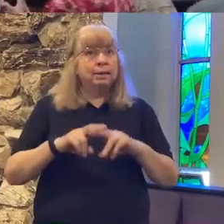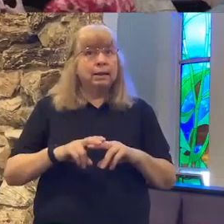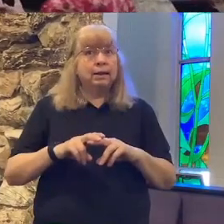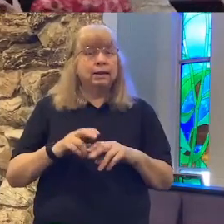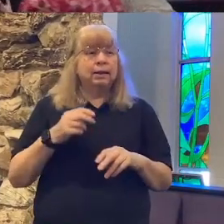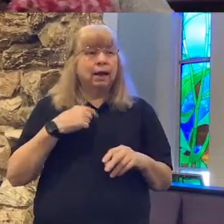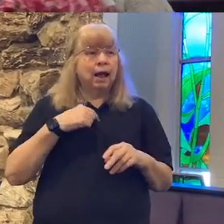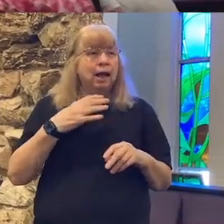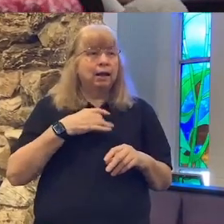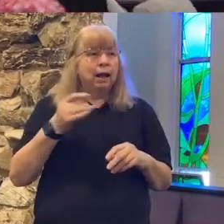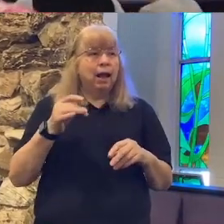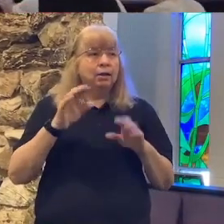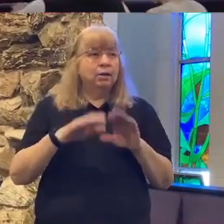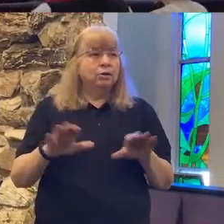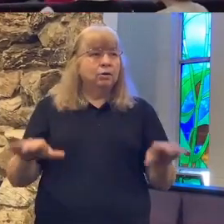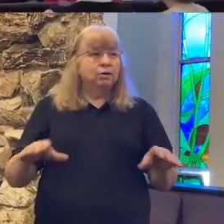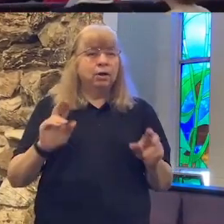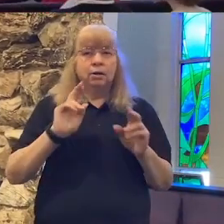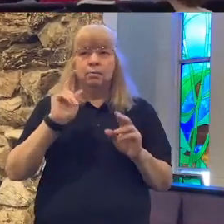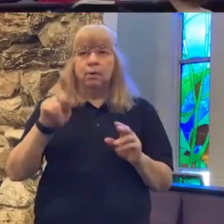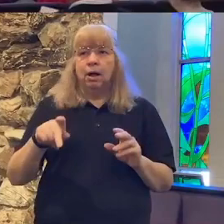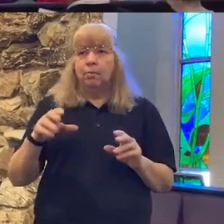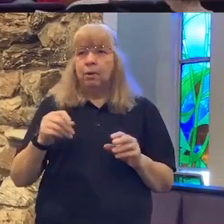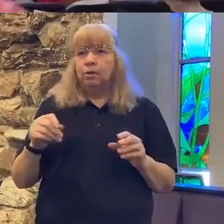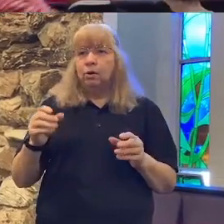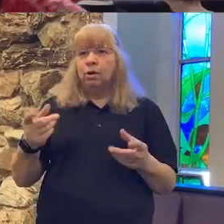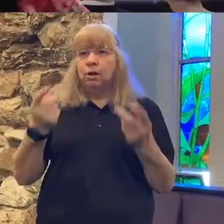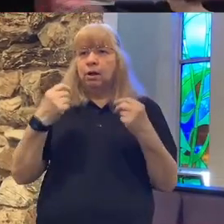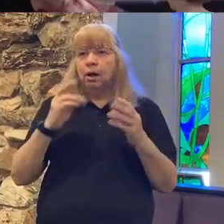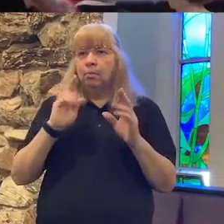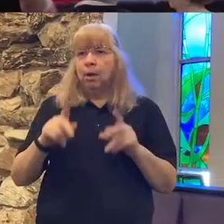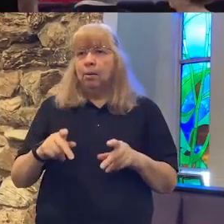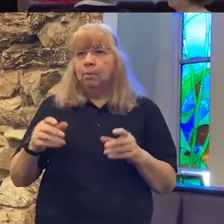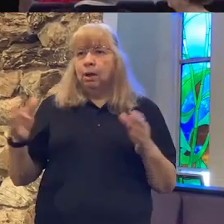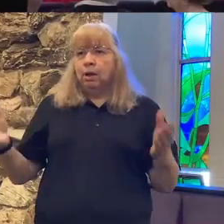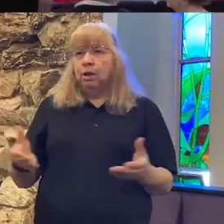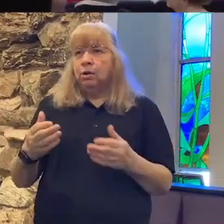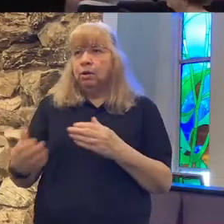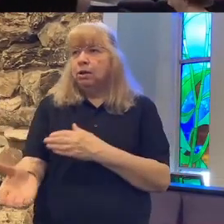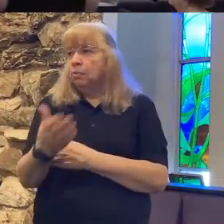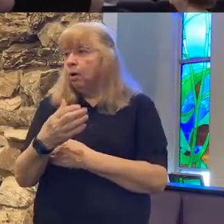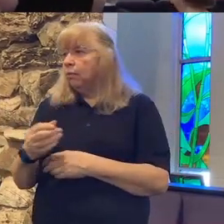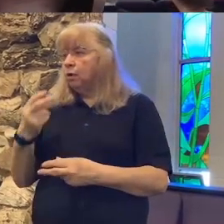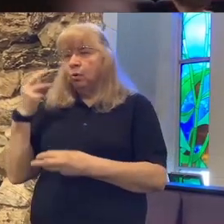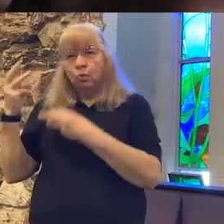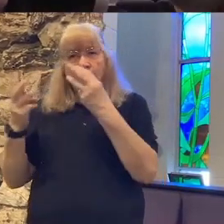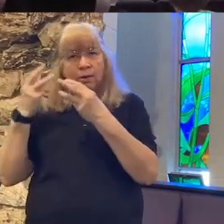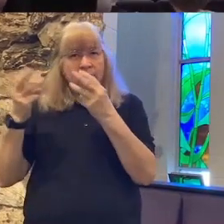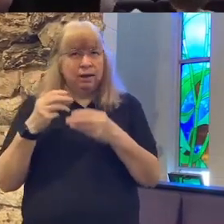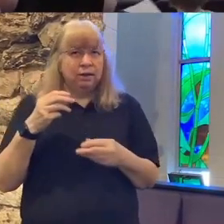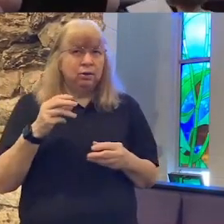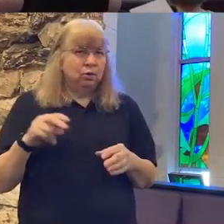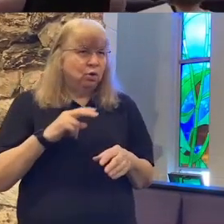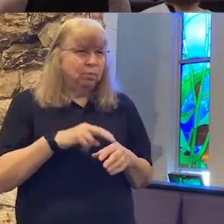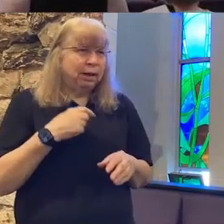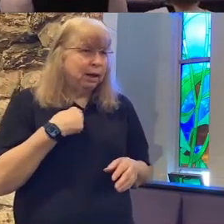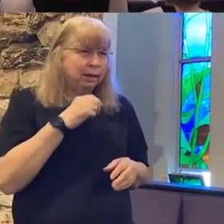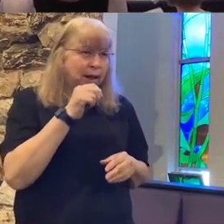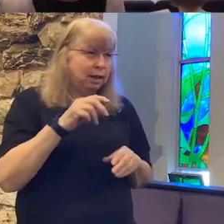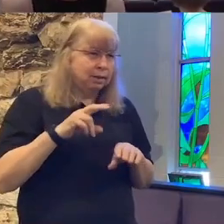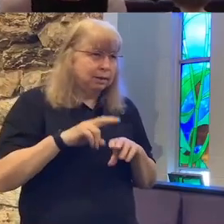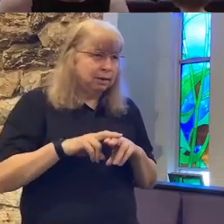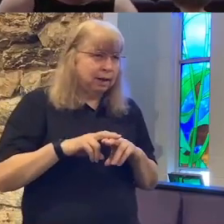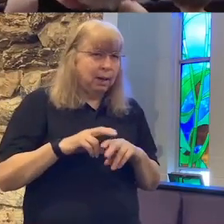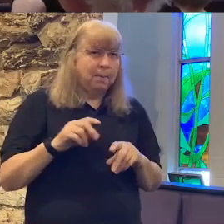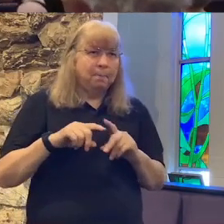I'd like the kids to come up. And you're going to come up here this morning. For those of you who are wondering, you know, I normally don't sit down. I